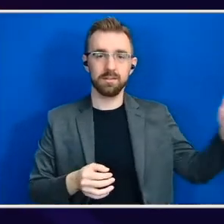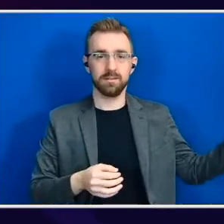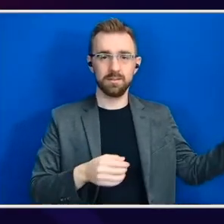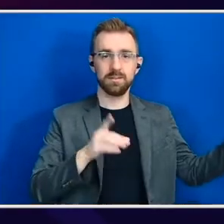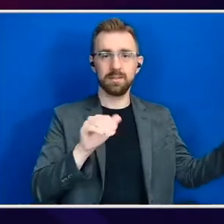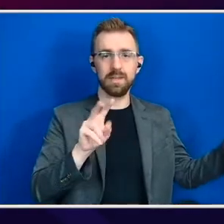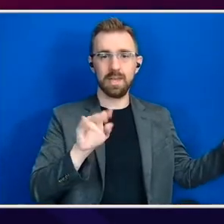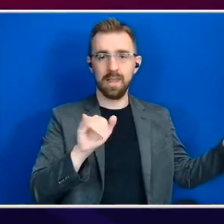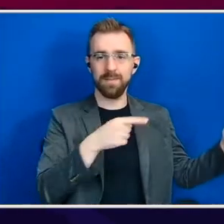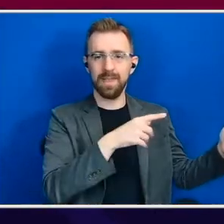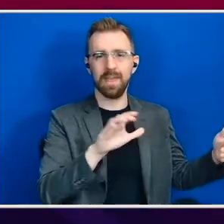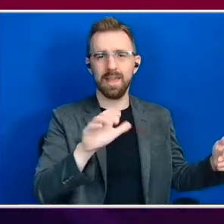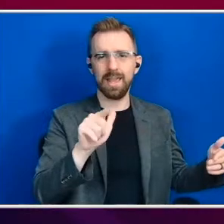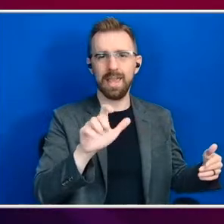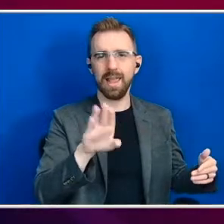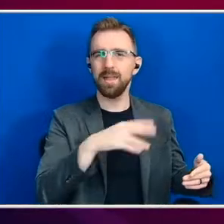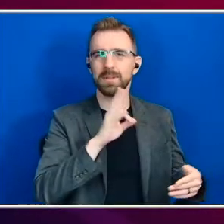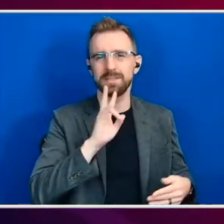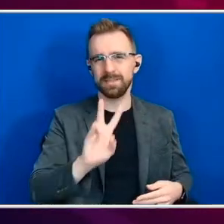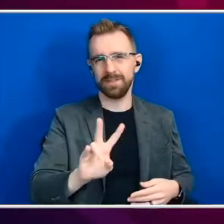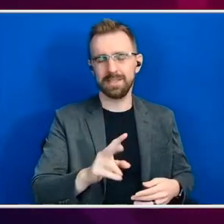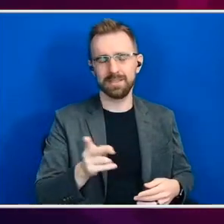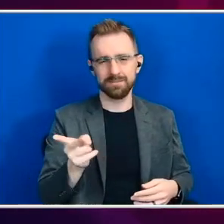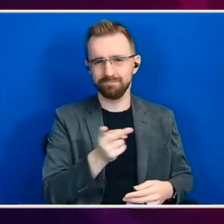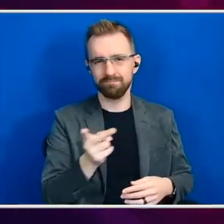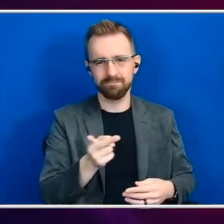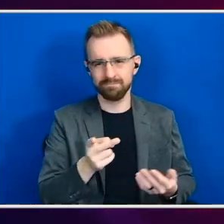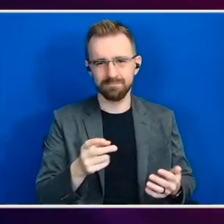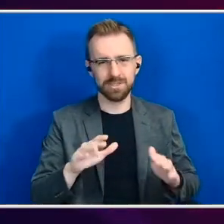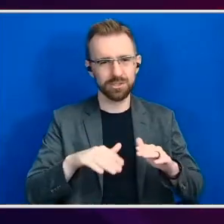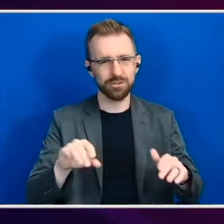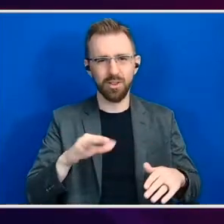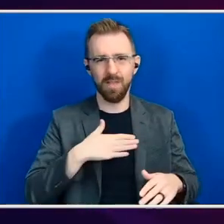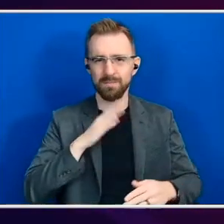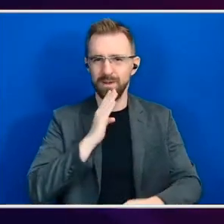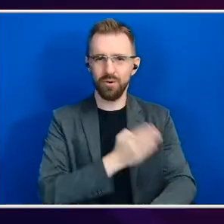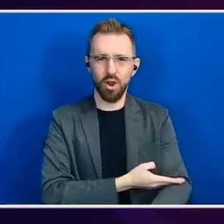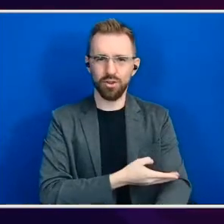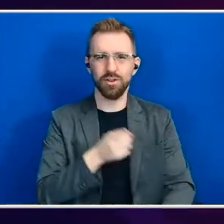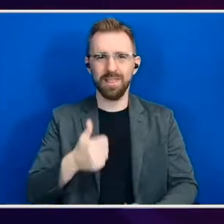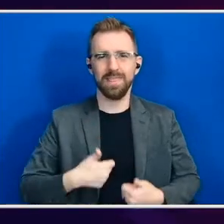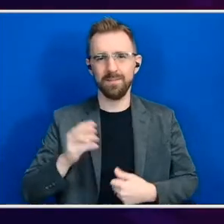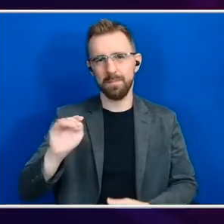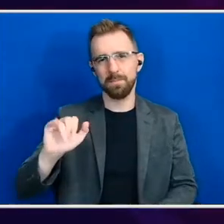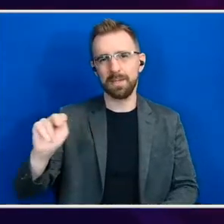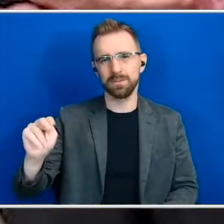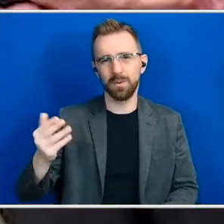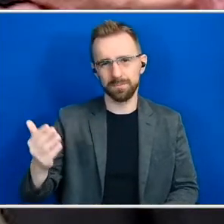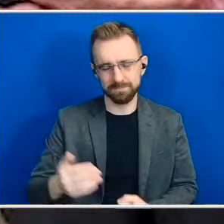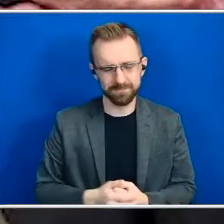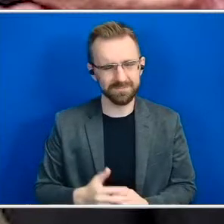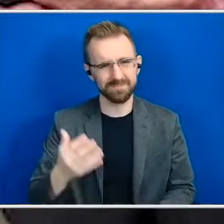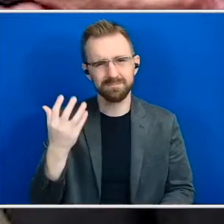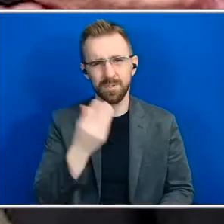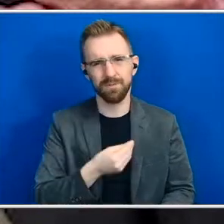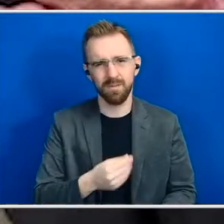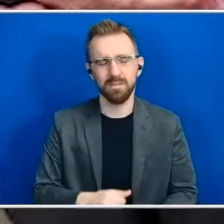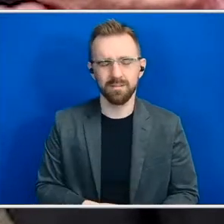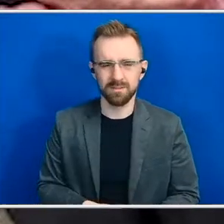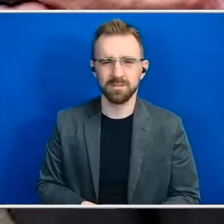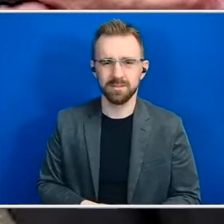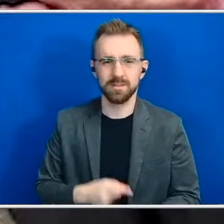Caleb, he's 7. They are the children of my daughter. They live in Minnesota. How beautiful. Yes. And you are